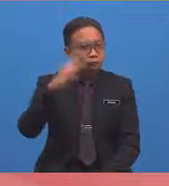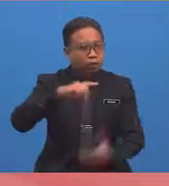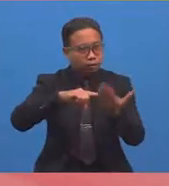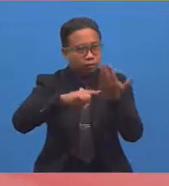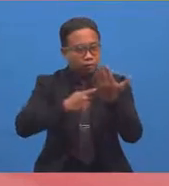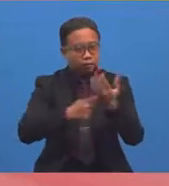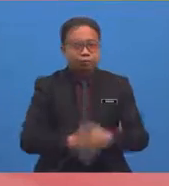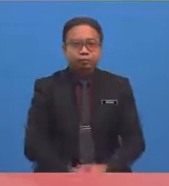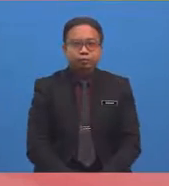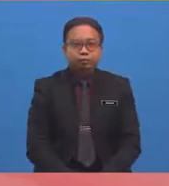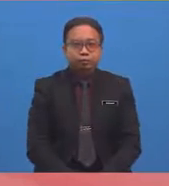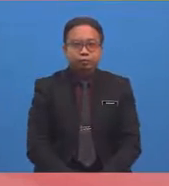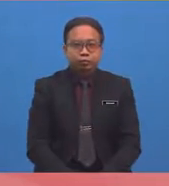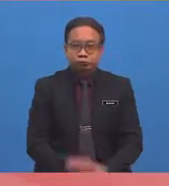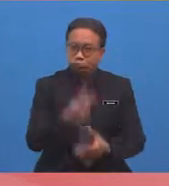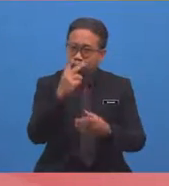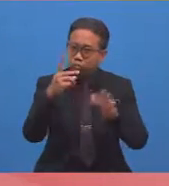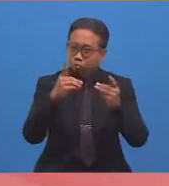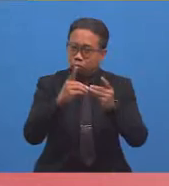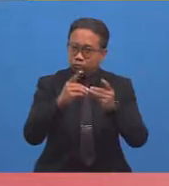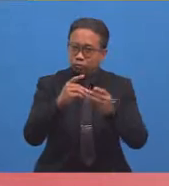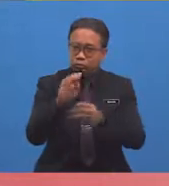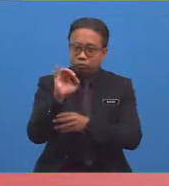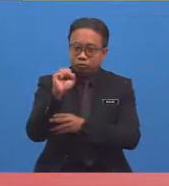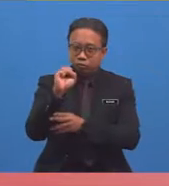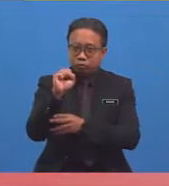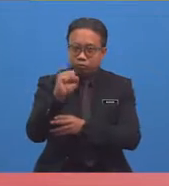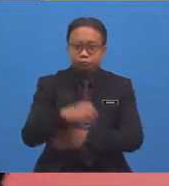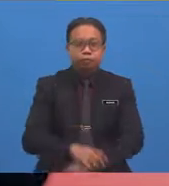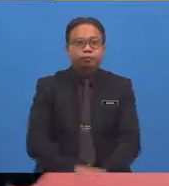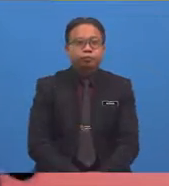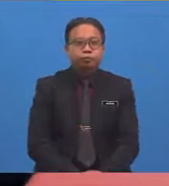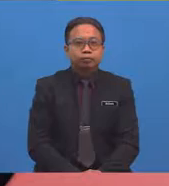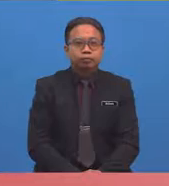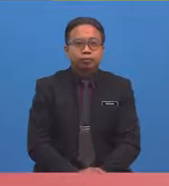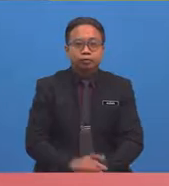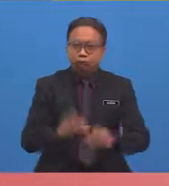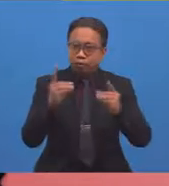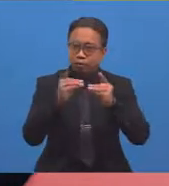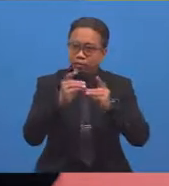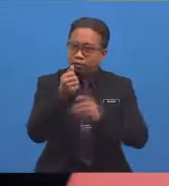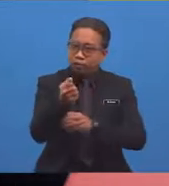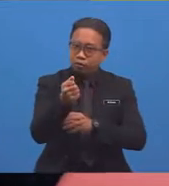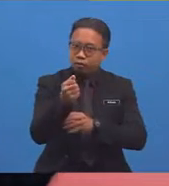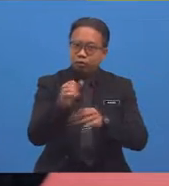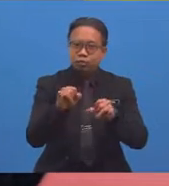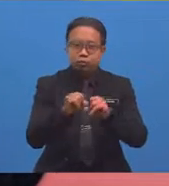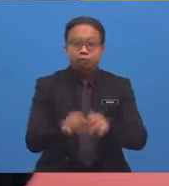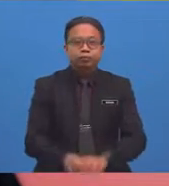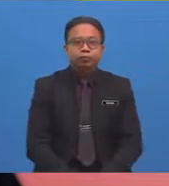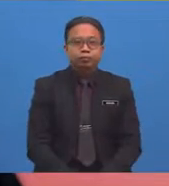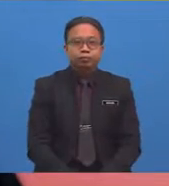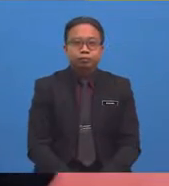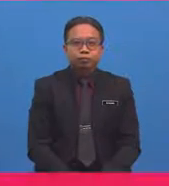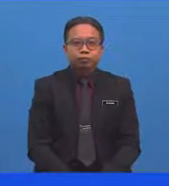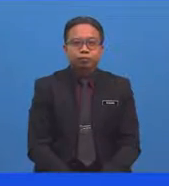start. Will I be seeing you soon, Grammys? I will, right? So, see you soon, Grammys! Oh,